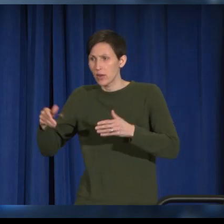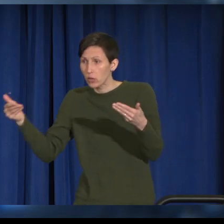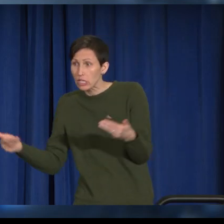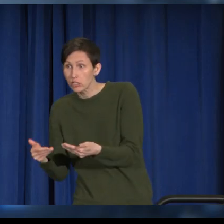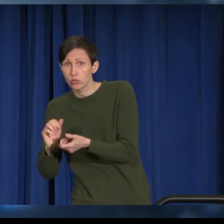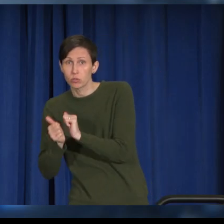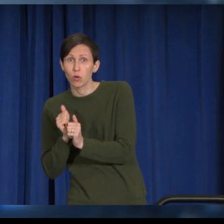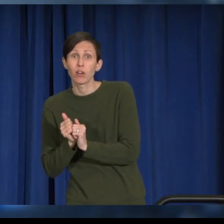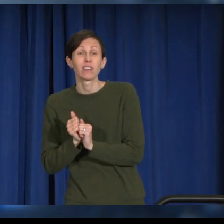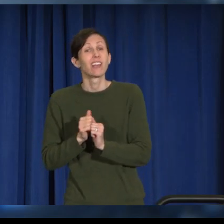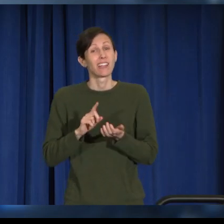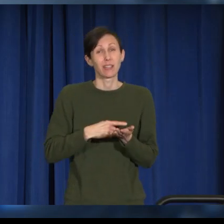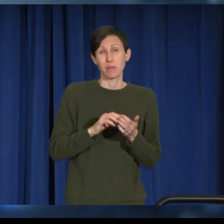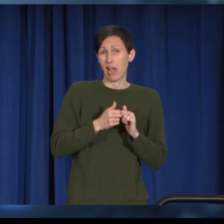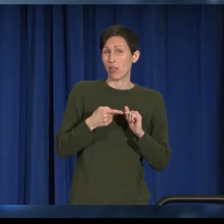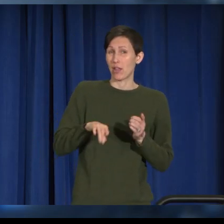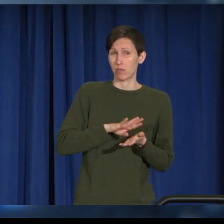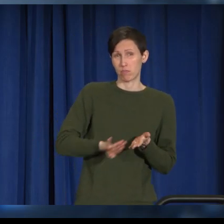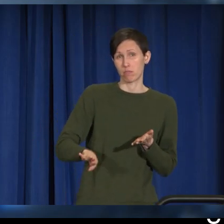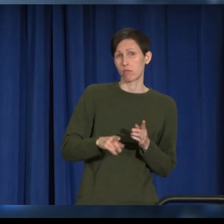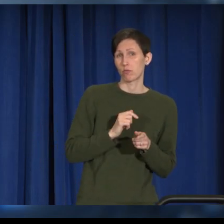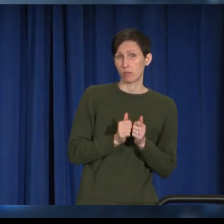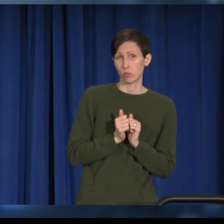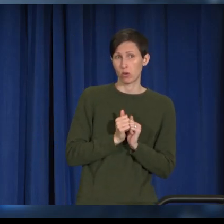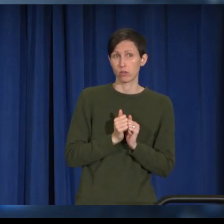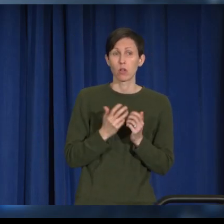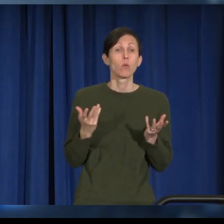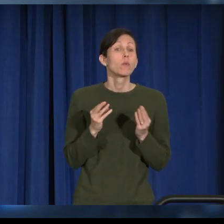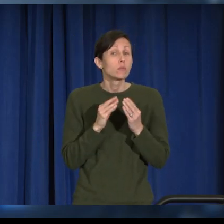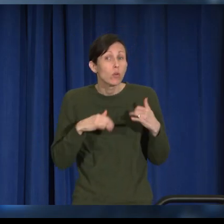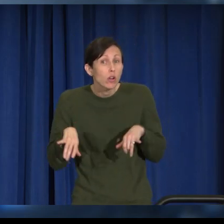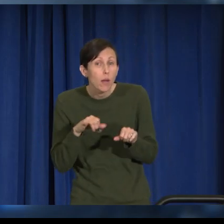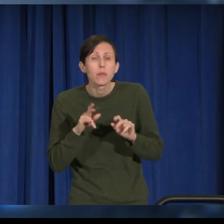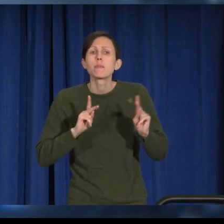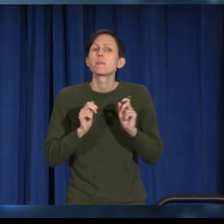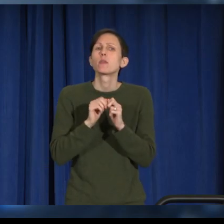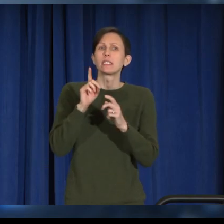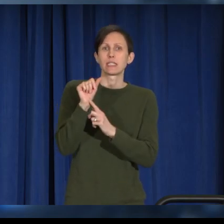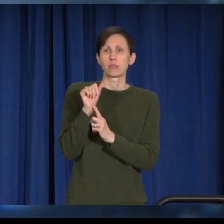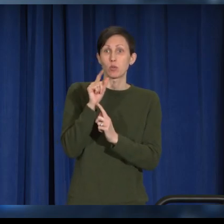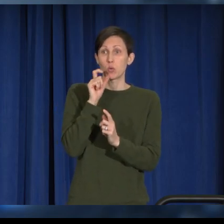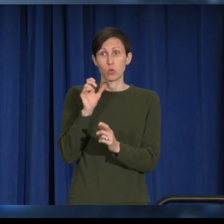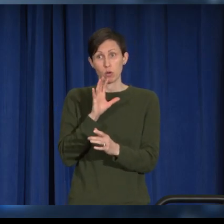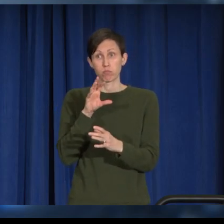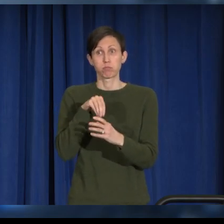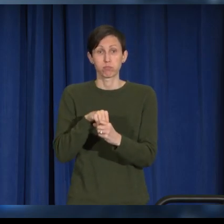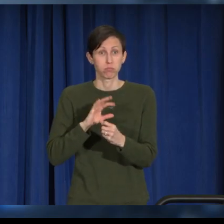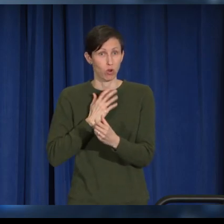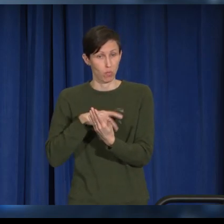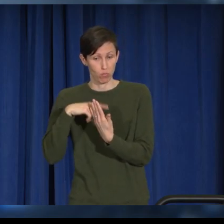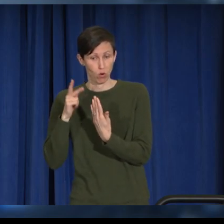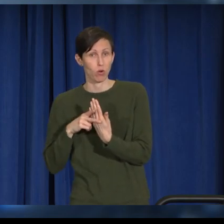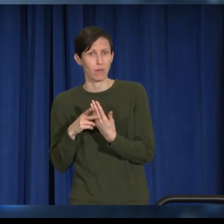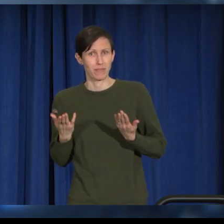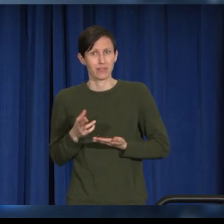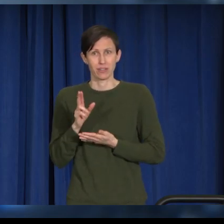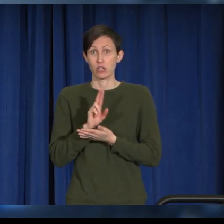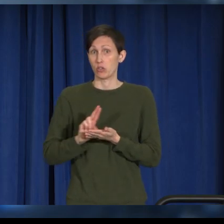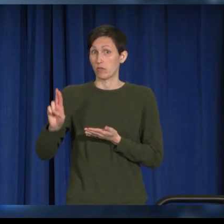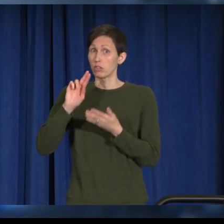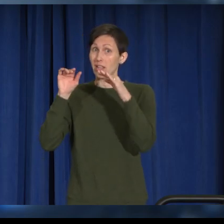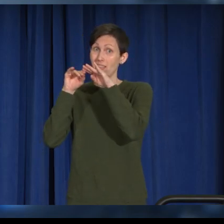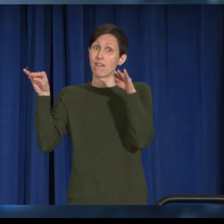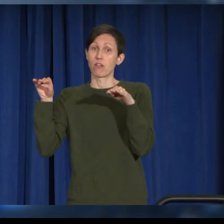introduced to sport. And actually what was more common was that people with disabilities that were participating in our program at the university